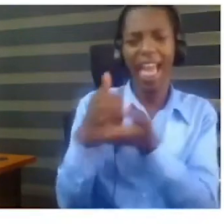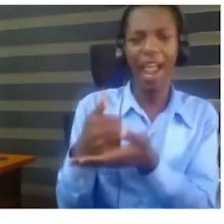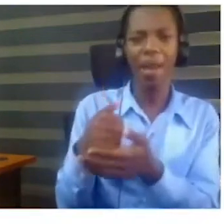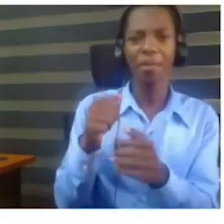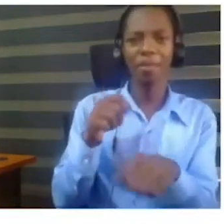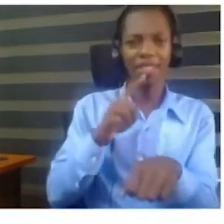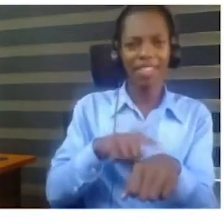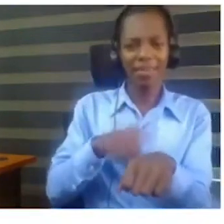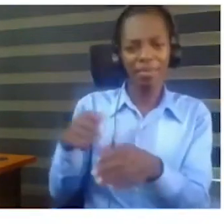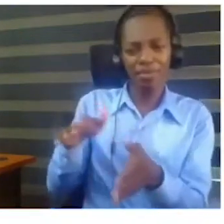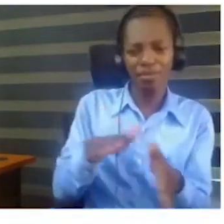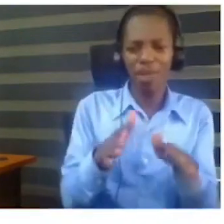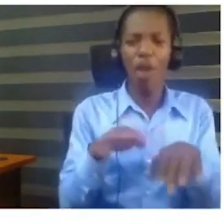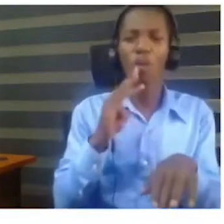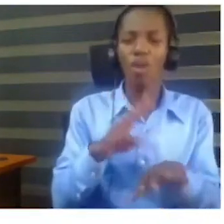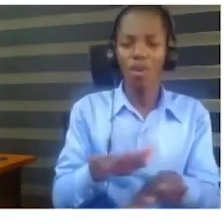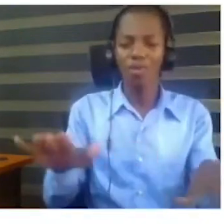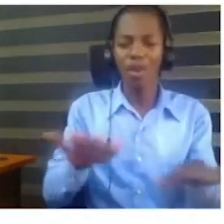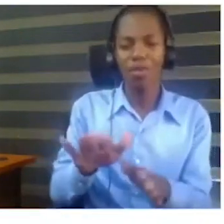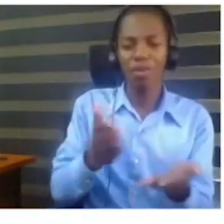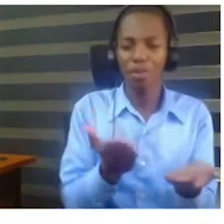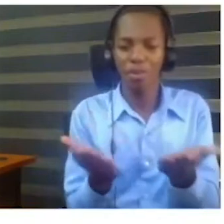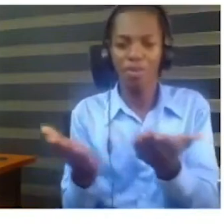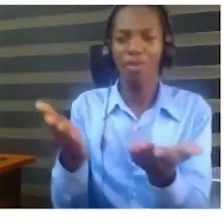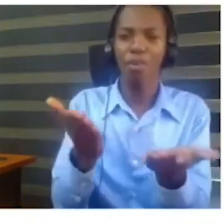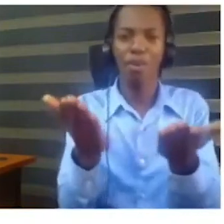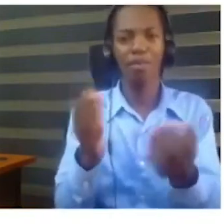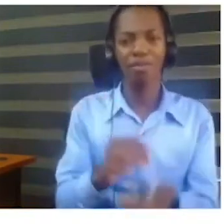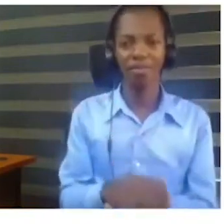That was a joke. There weren't any sharks that day.